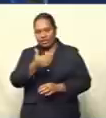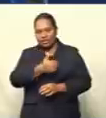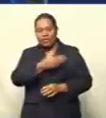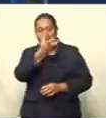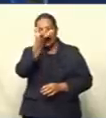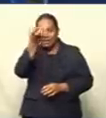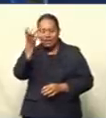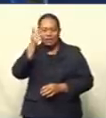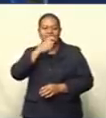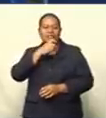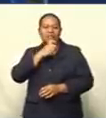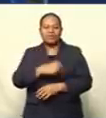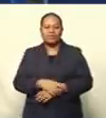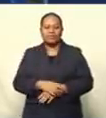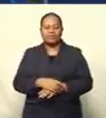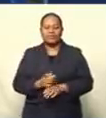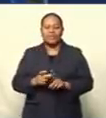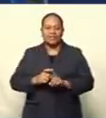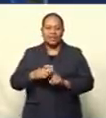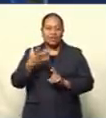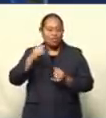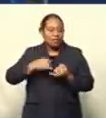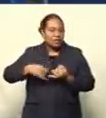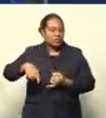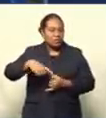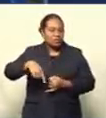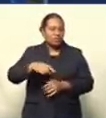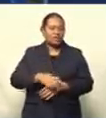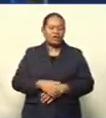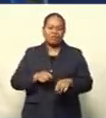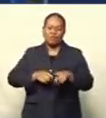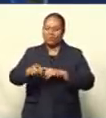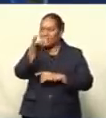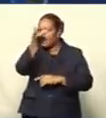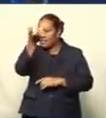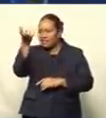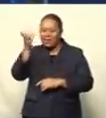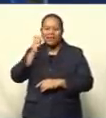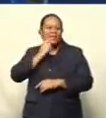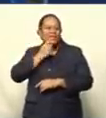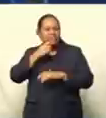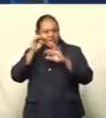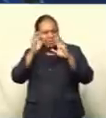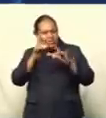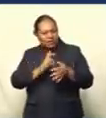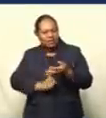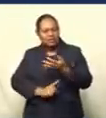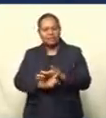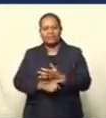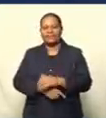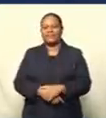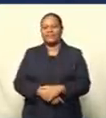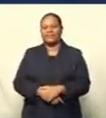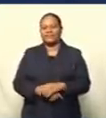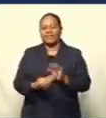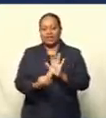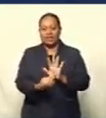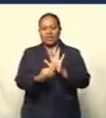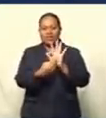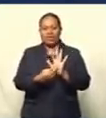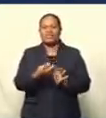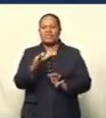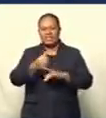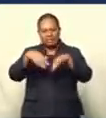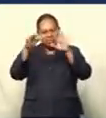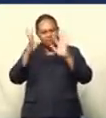cloudy afternoon. Eastwards from Pacific Harbour to Suva, mainly cloudy with some showers. In the north, some showers